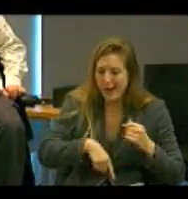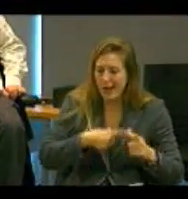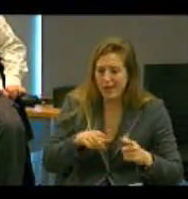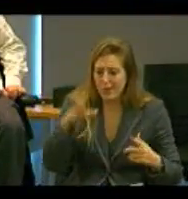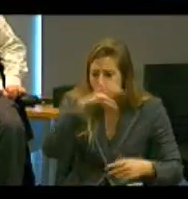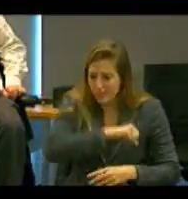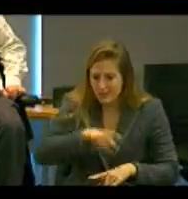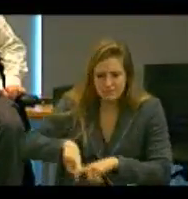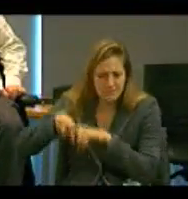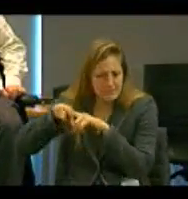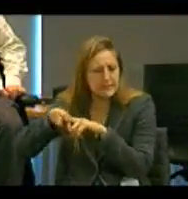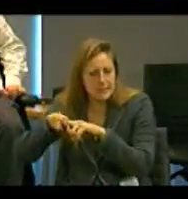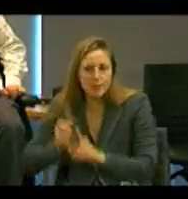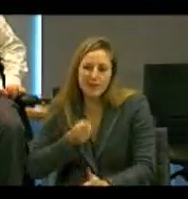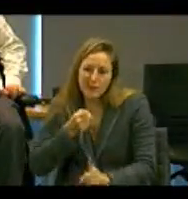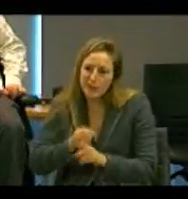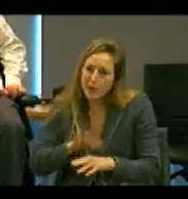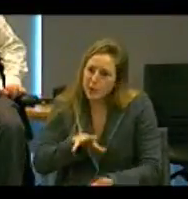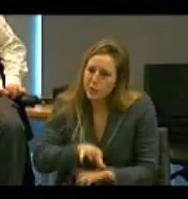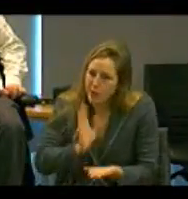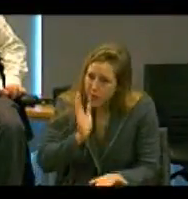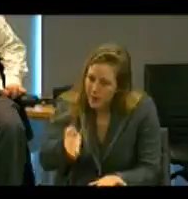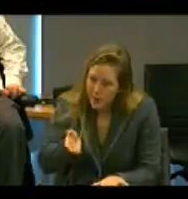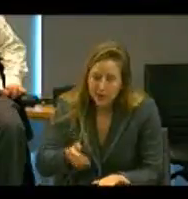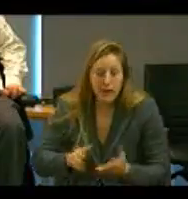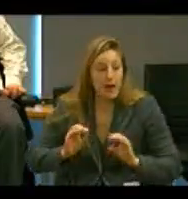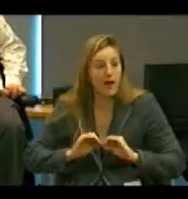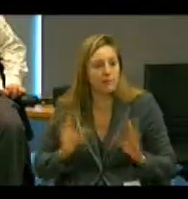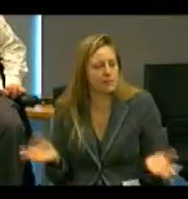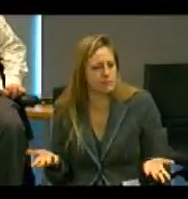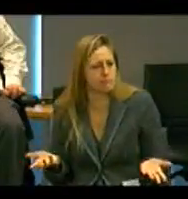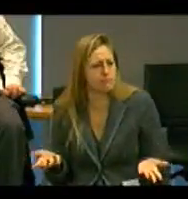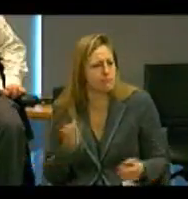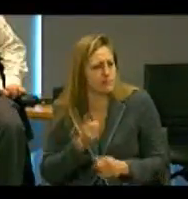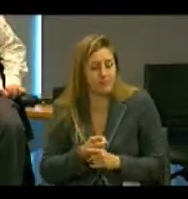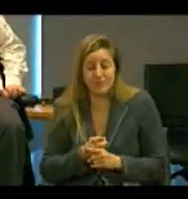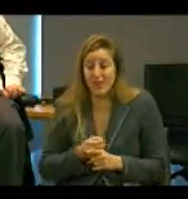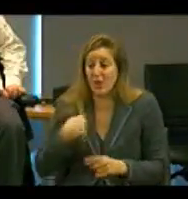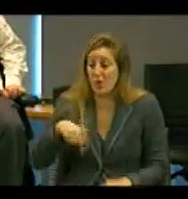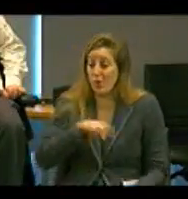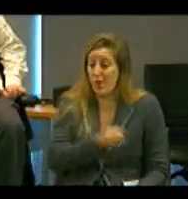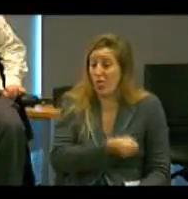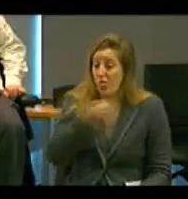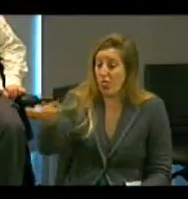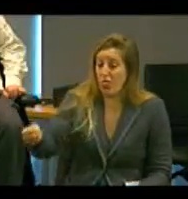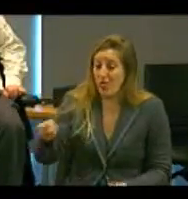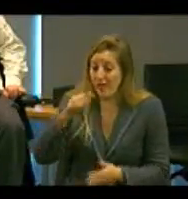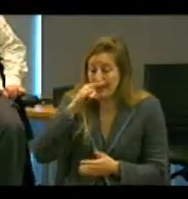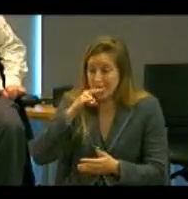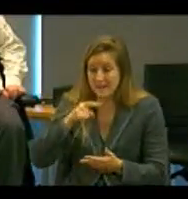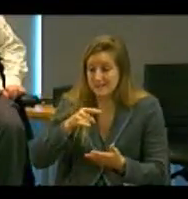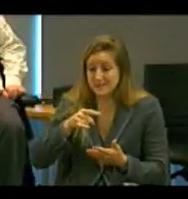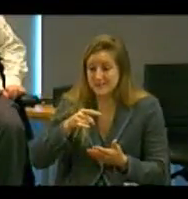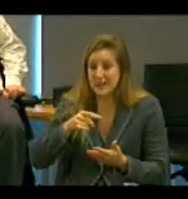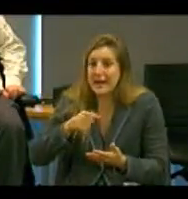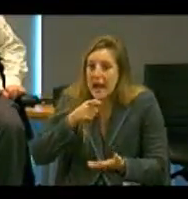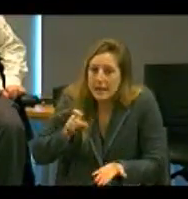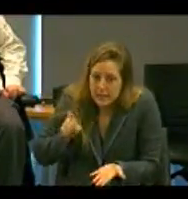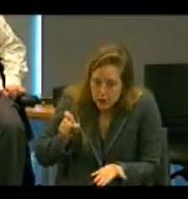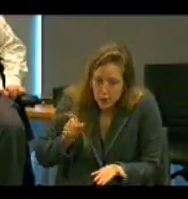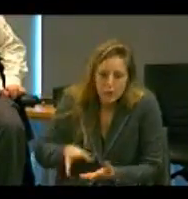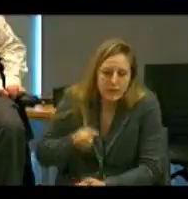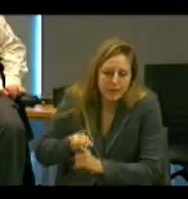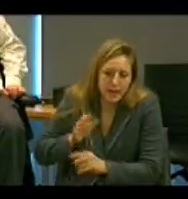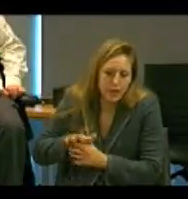impact your learning. So I think it's sort of a no-brainer that removing kids unnecessarily would absolutely have an impact on